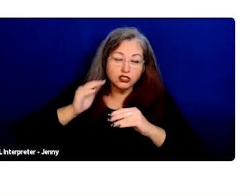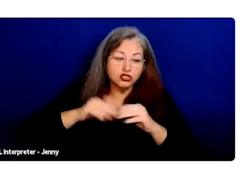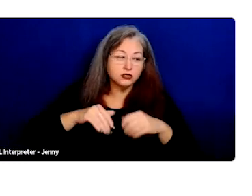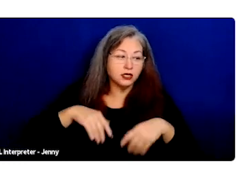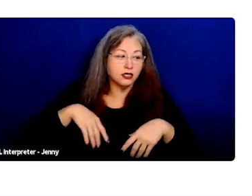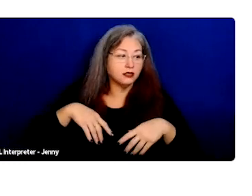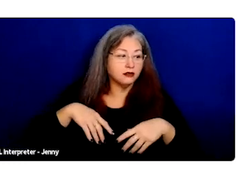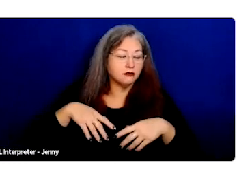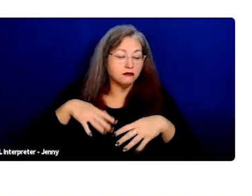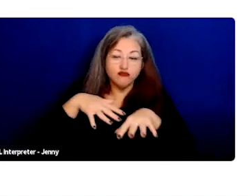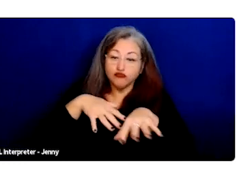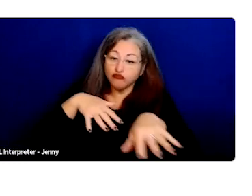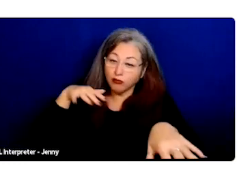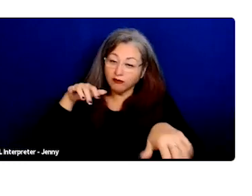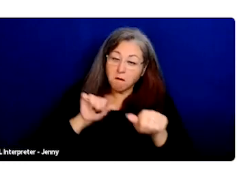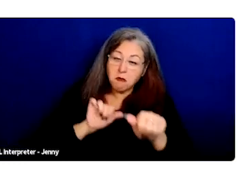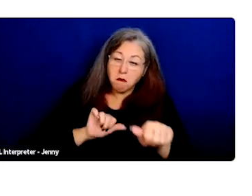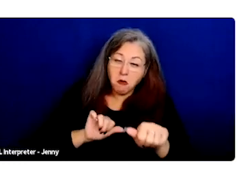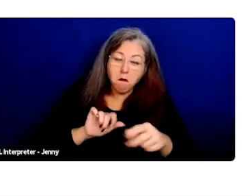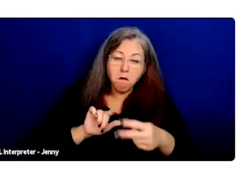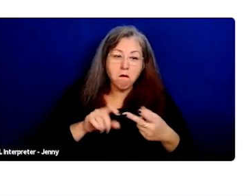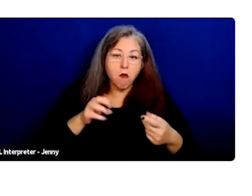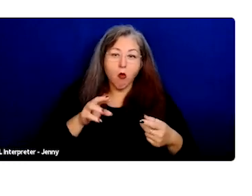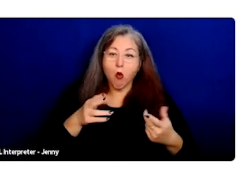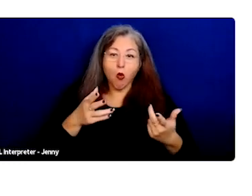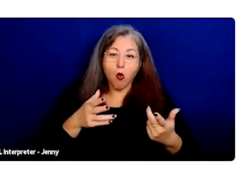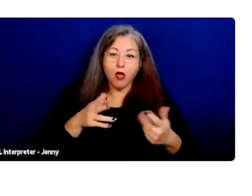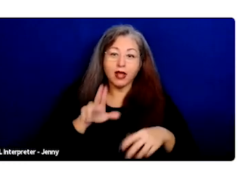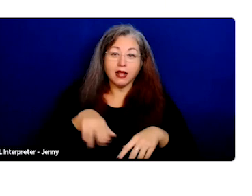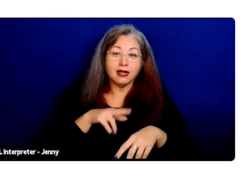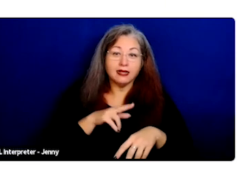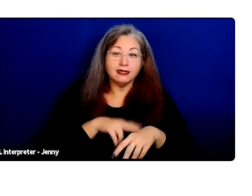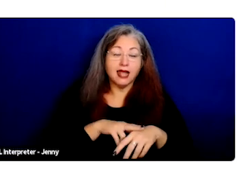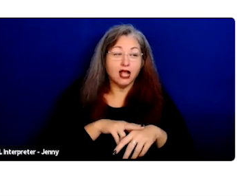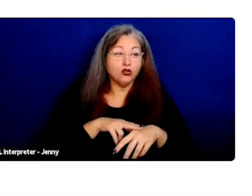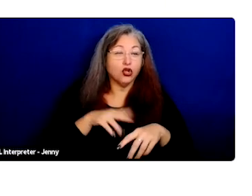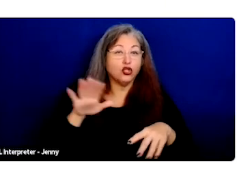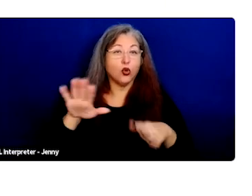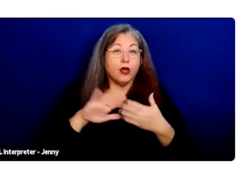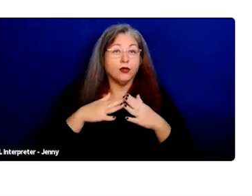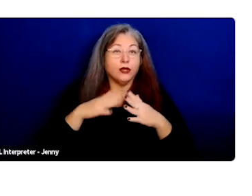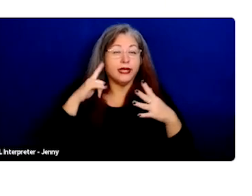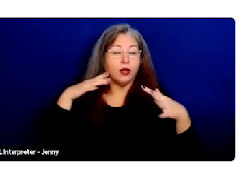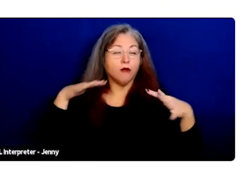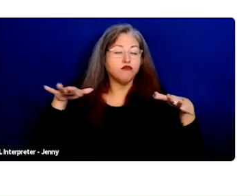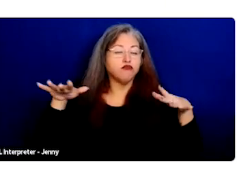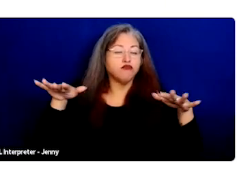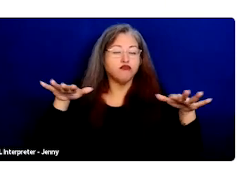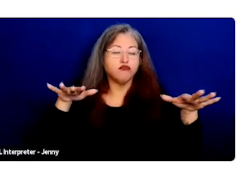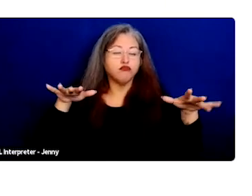traffic, or maybe there's just the natural hum of your community.